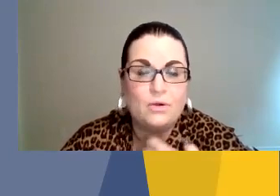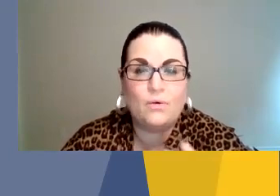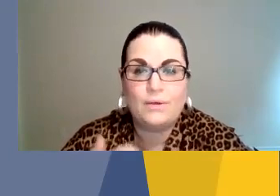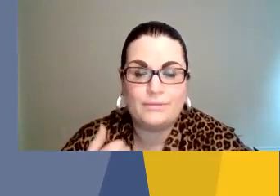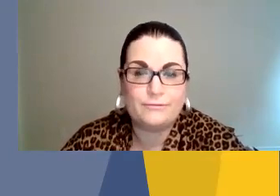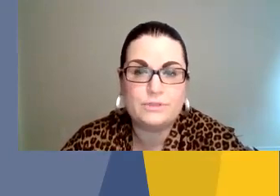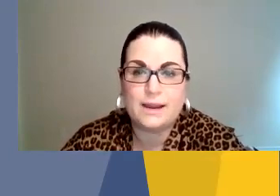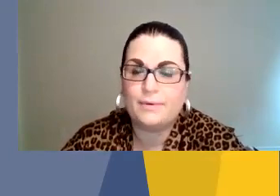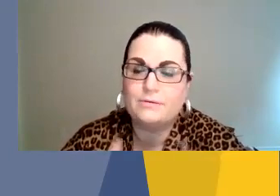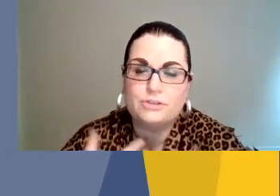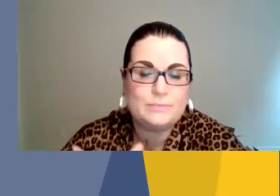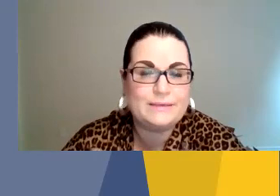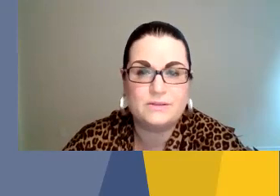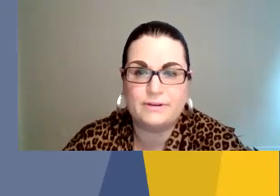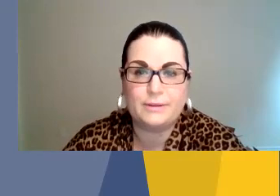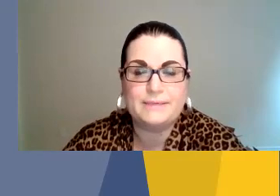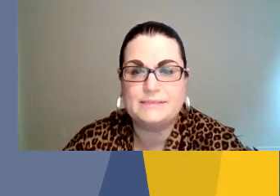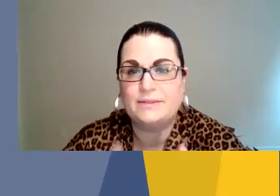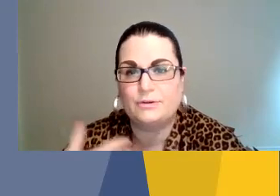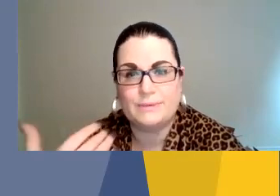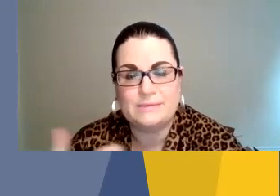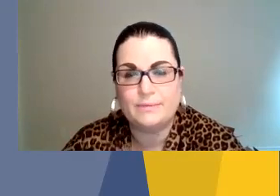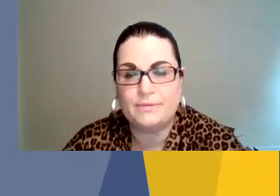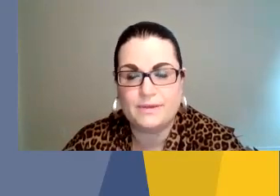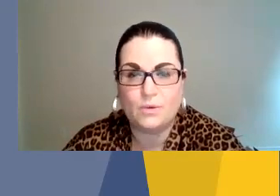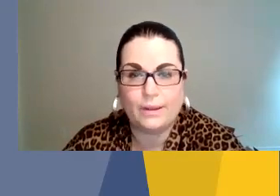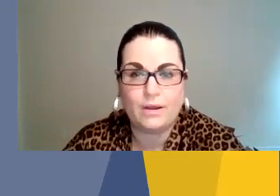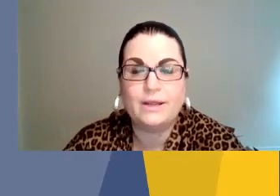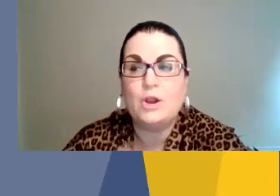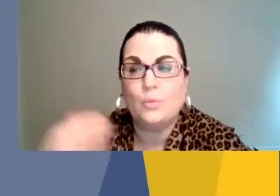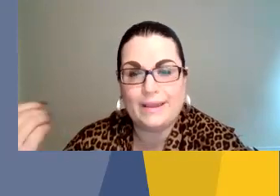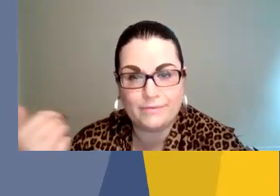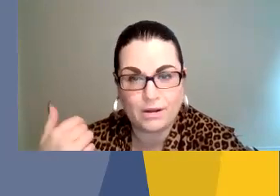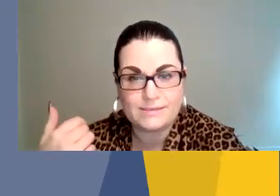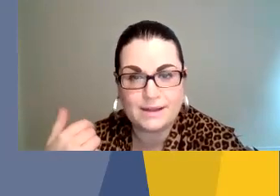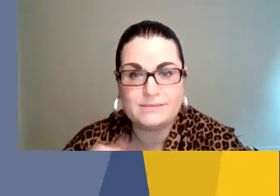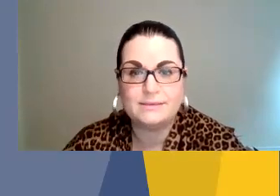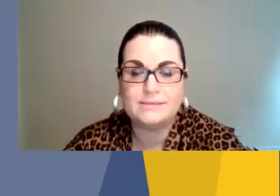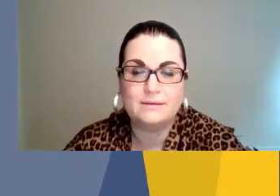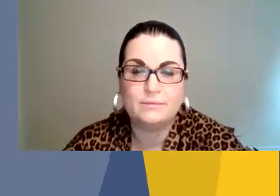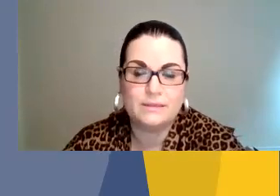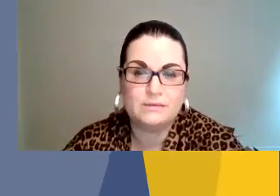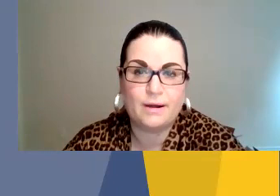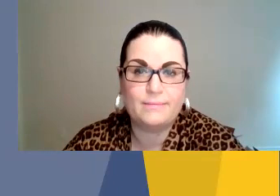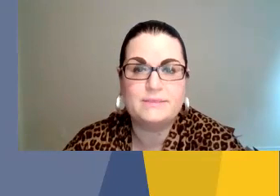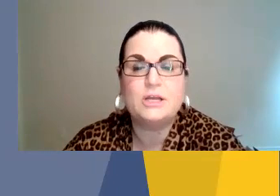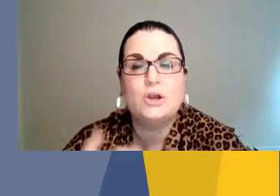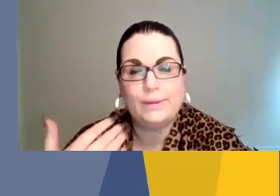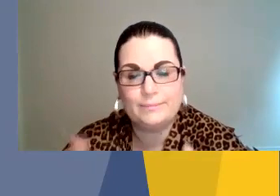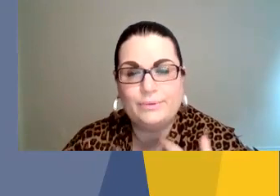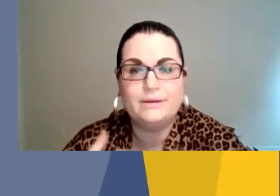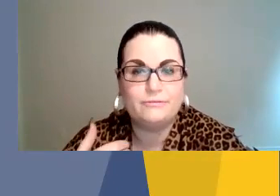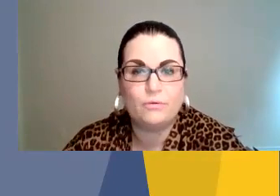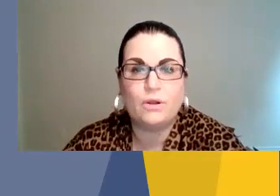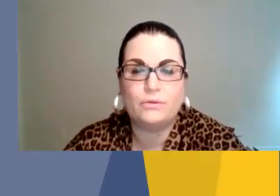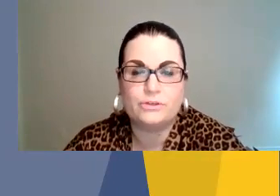say no the first time around just because they're very busy. There could be some other things going on. We have contacts, like I said, within the departments. We